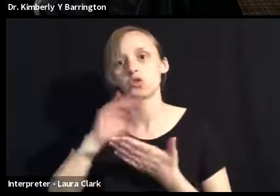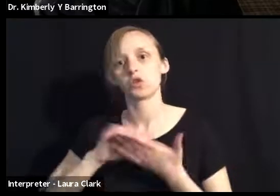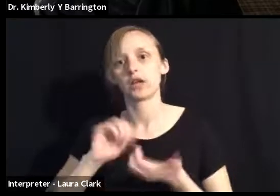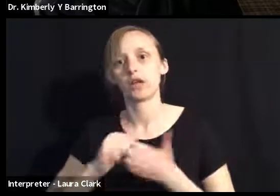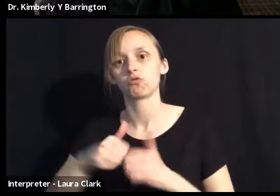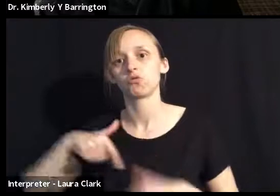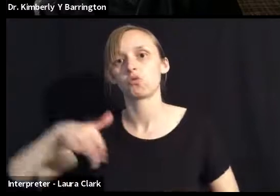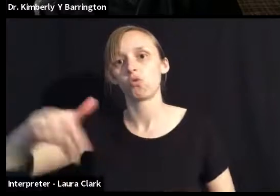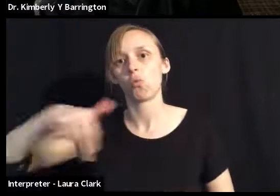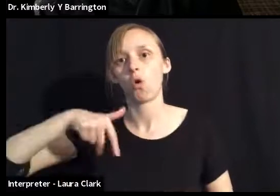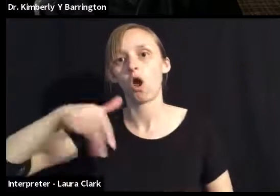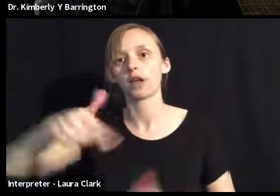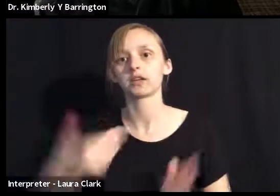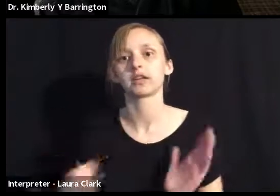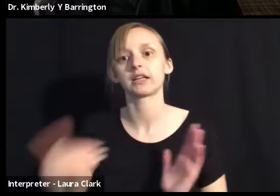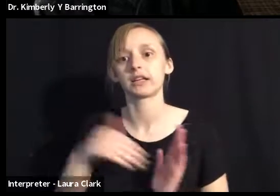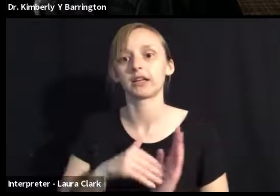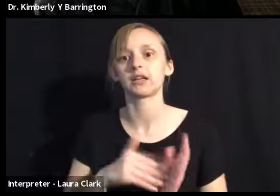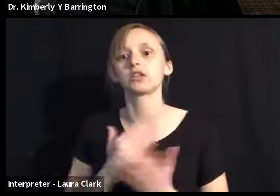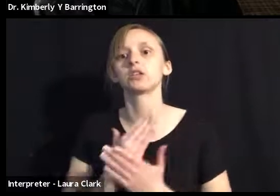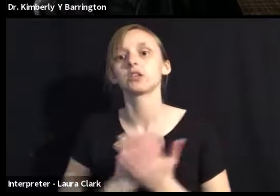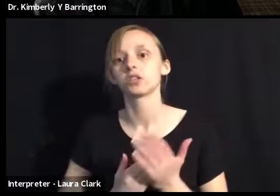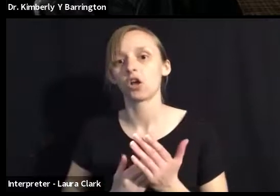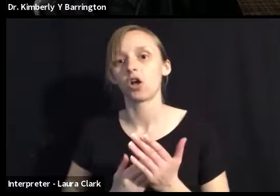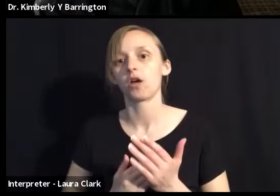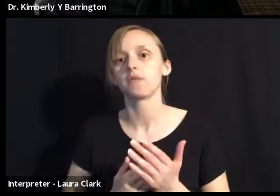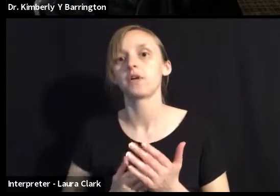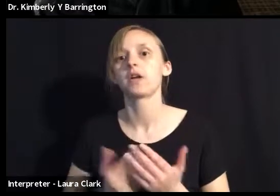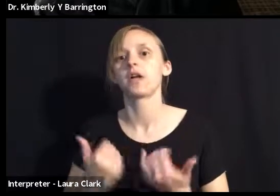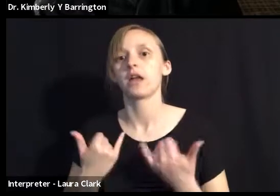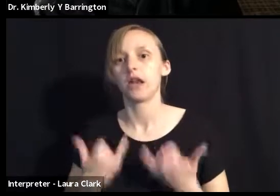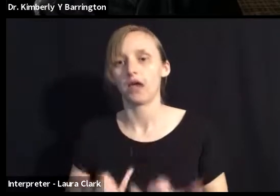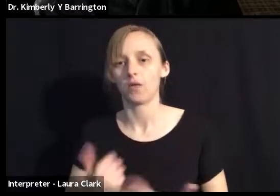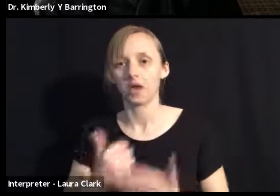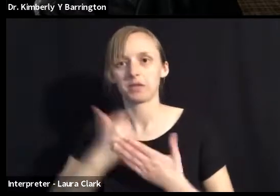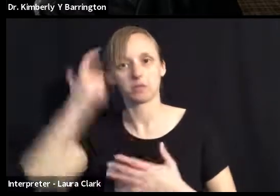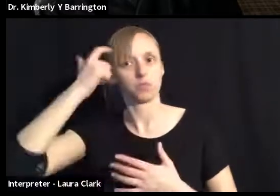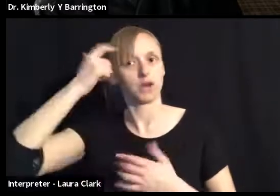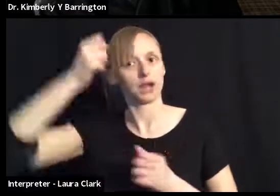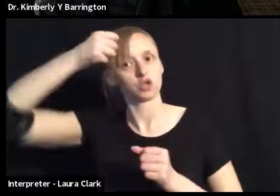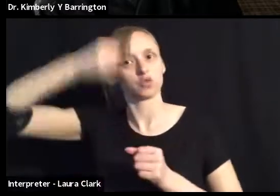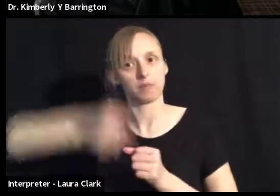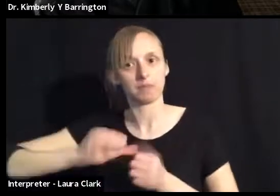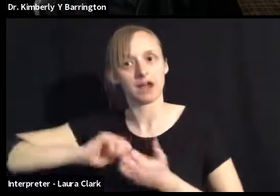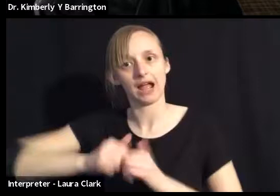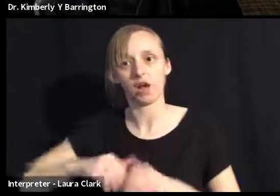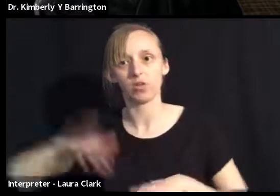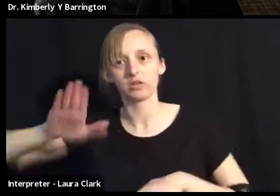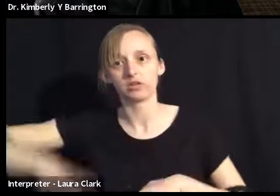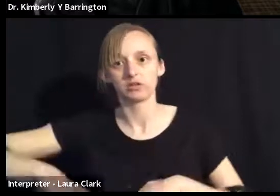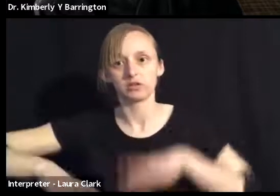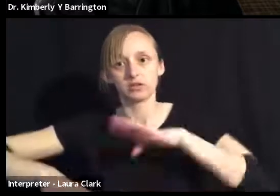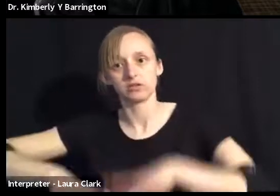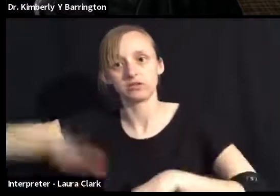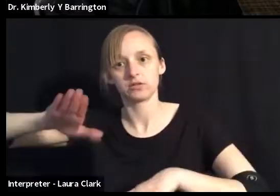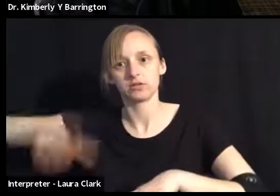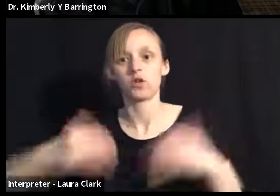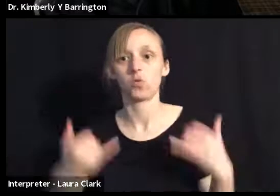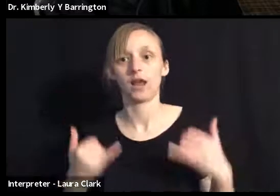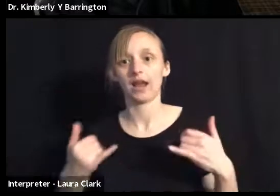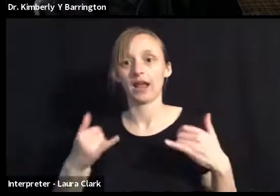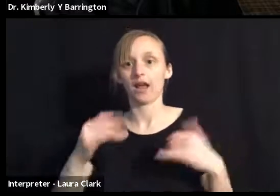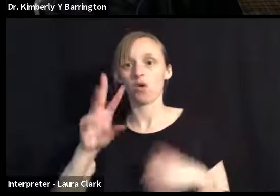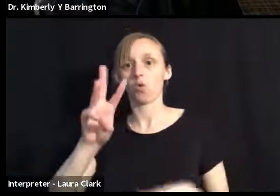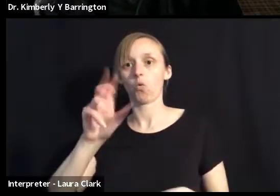things are now in the works of me triggering my memory. I still cannot currently feel anything from waist down.